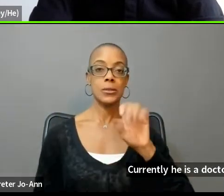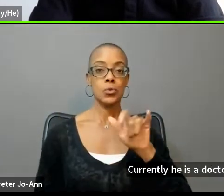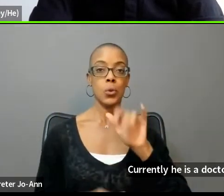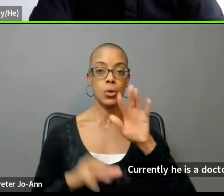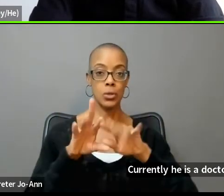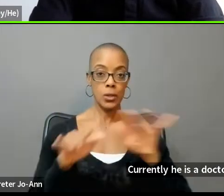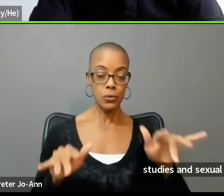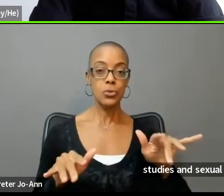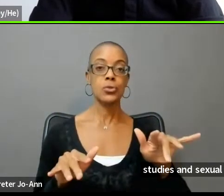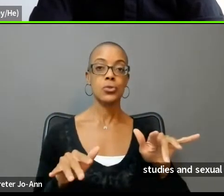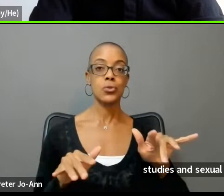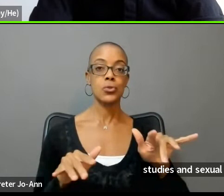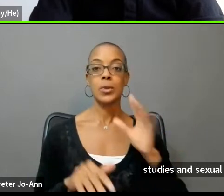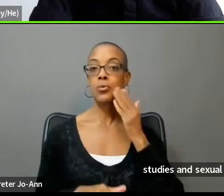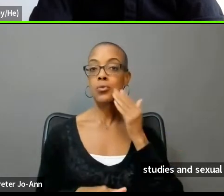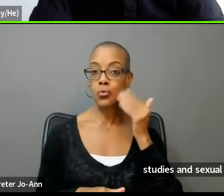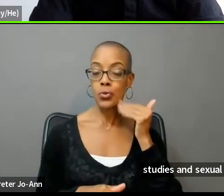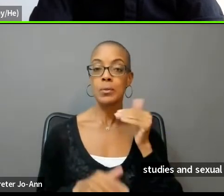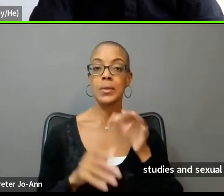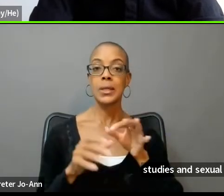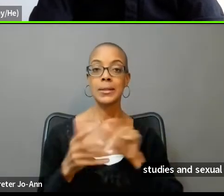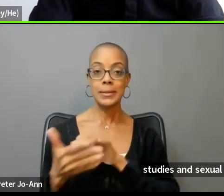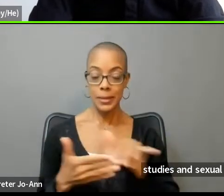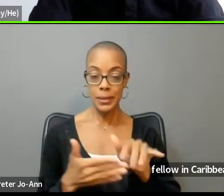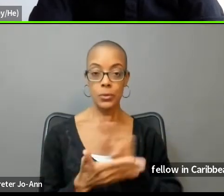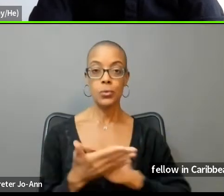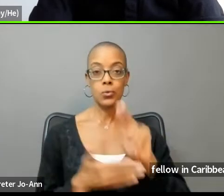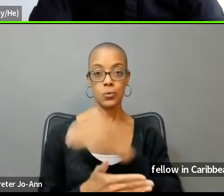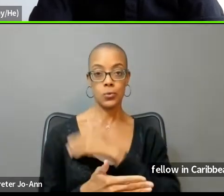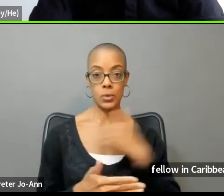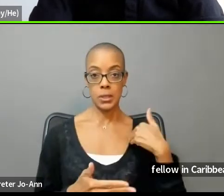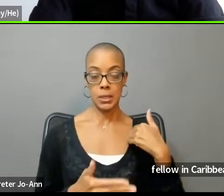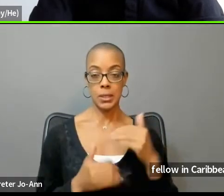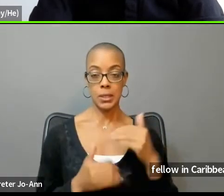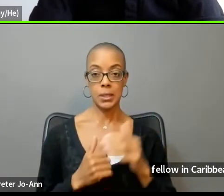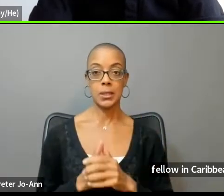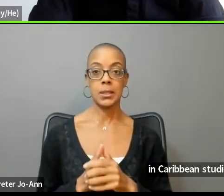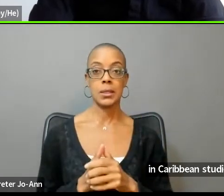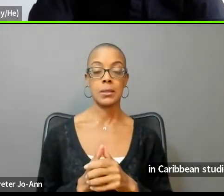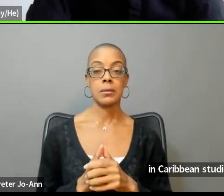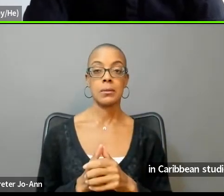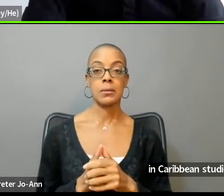Fellow in Caribbean Studies at the University of Toronto. His